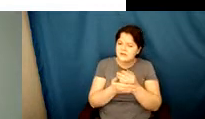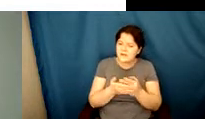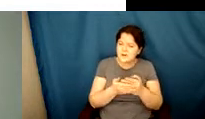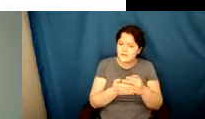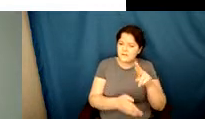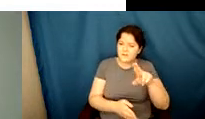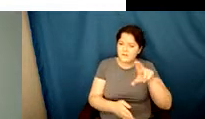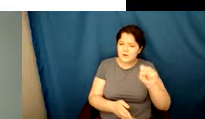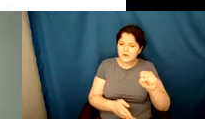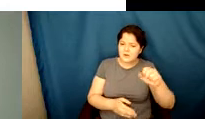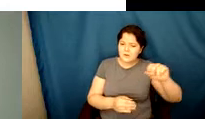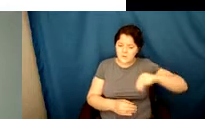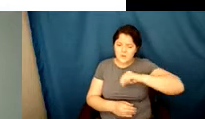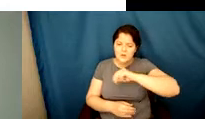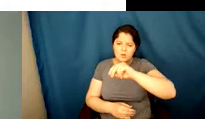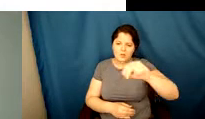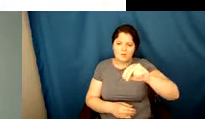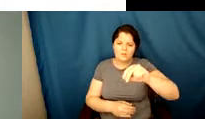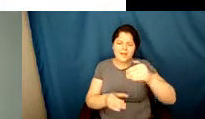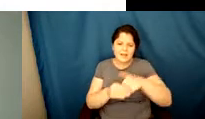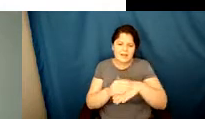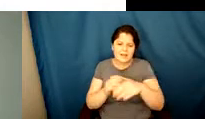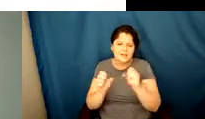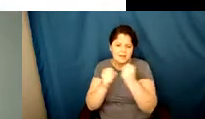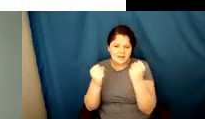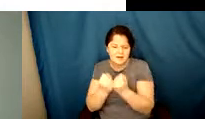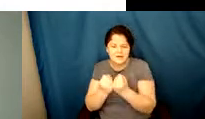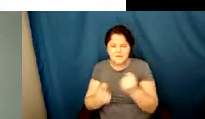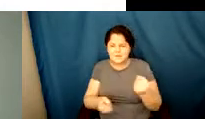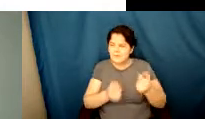station. People have been begging for it for a while.